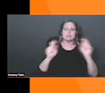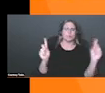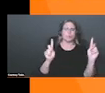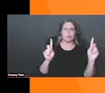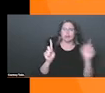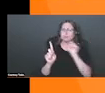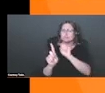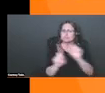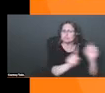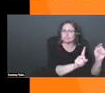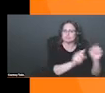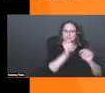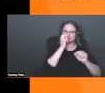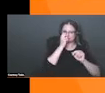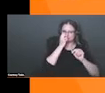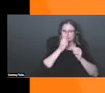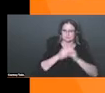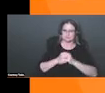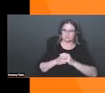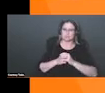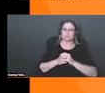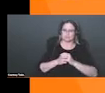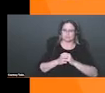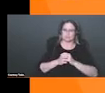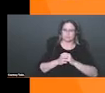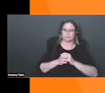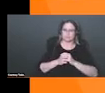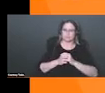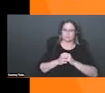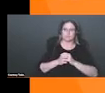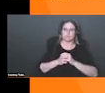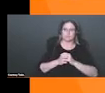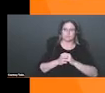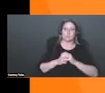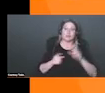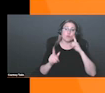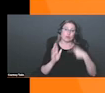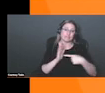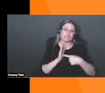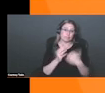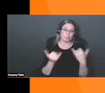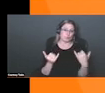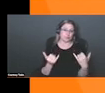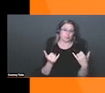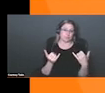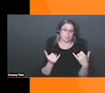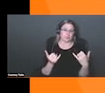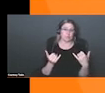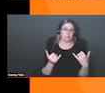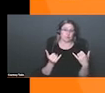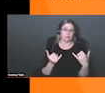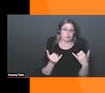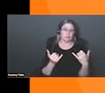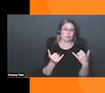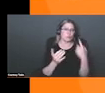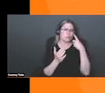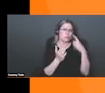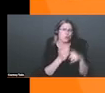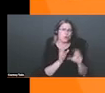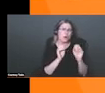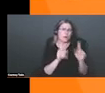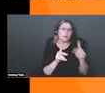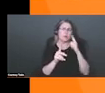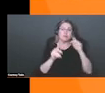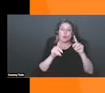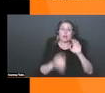money, and it's often quite topical. For example, right now you'll see quite a few opportunities for